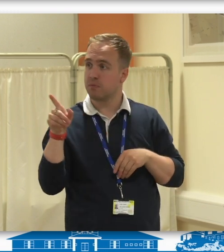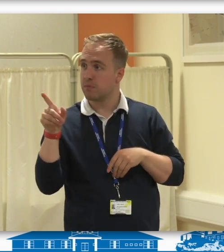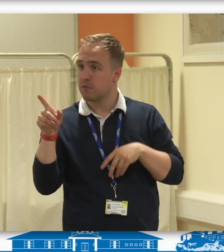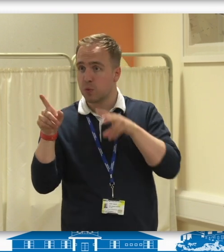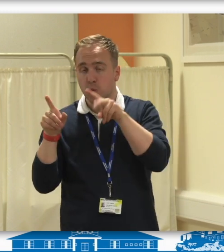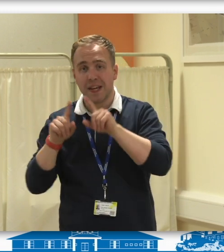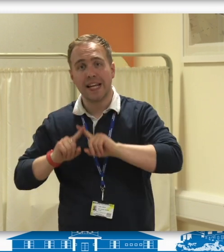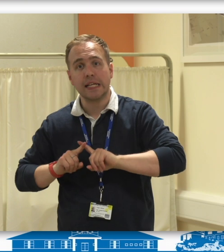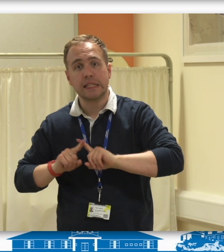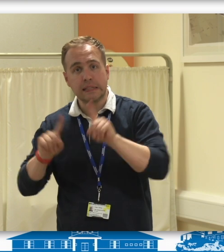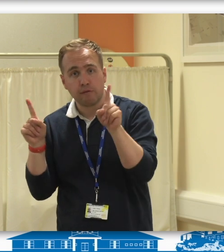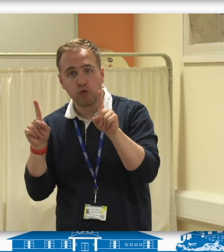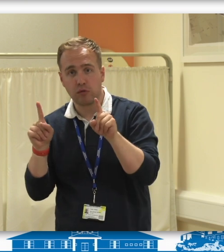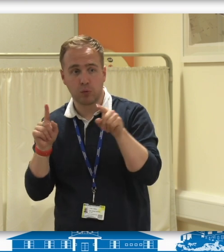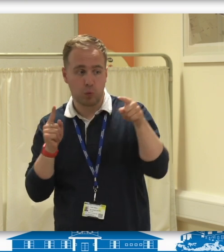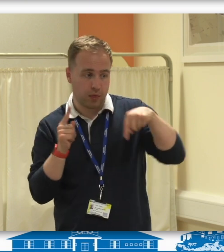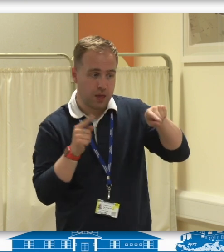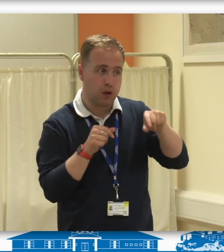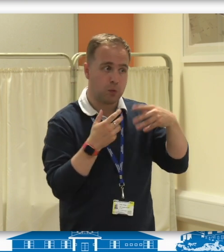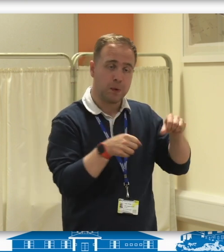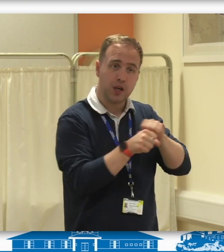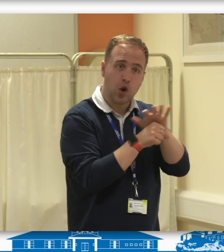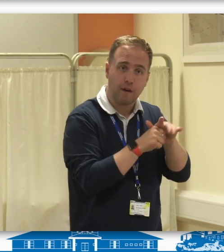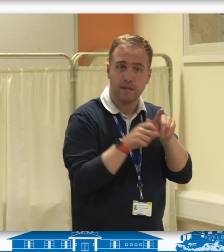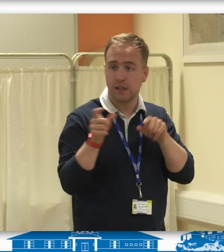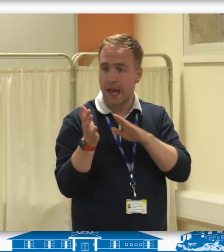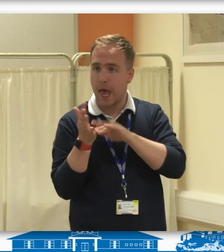those people and your other ME patients at all?